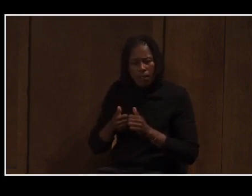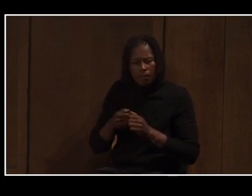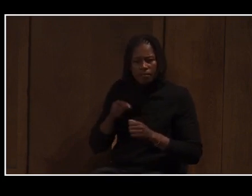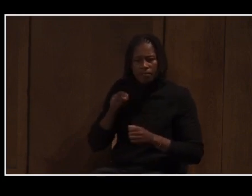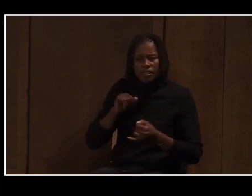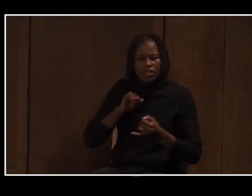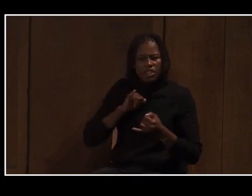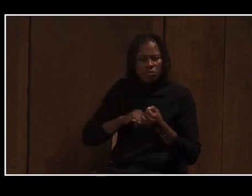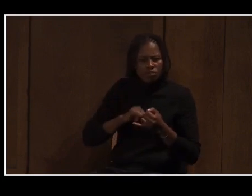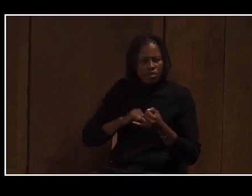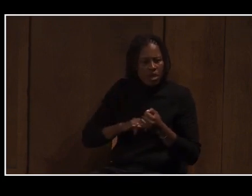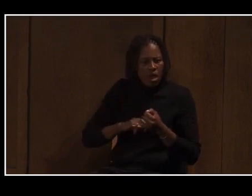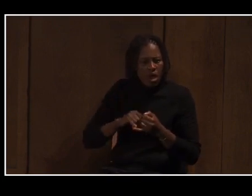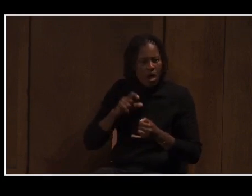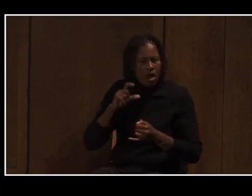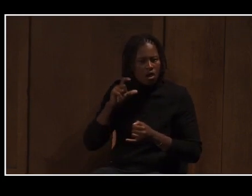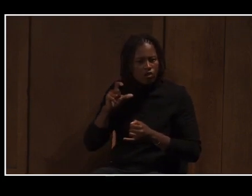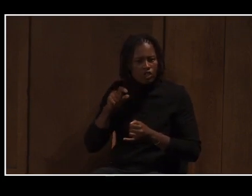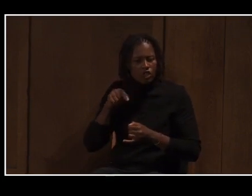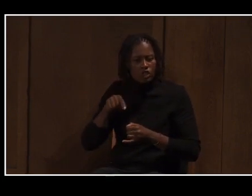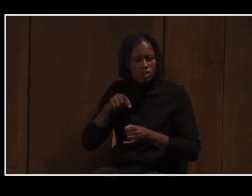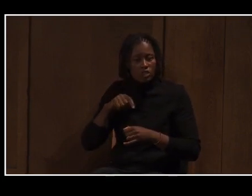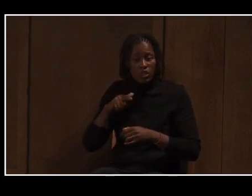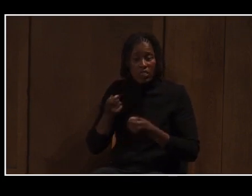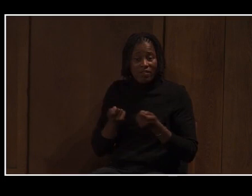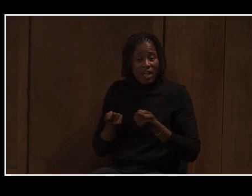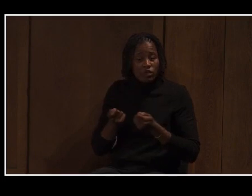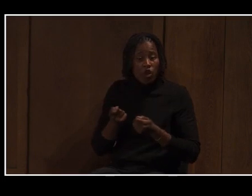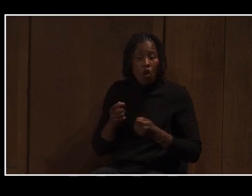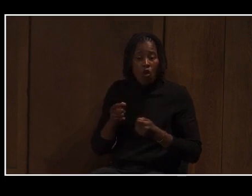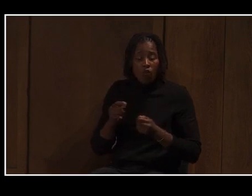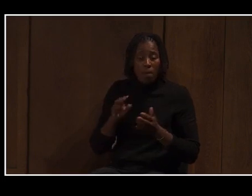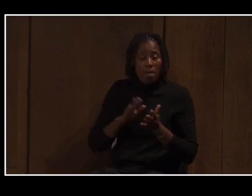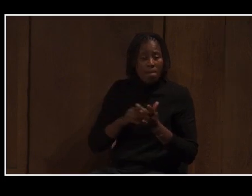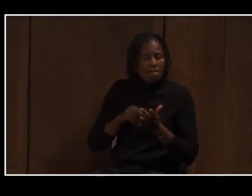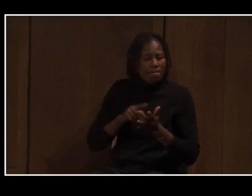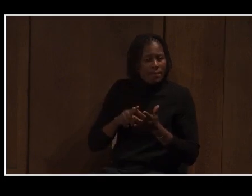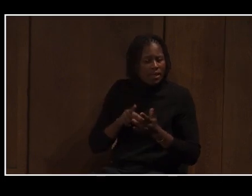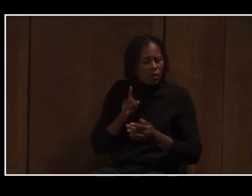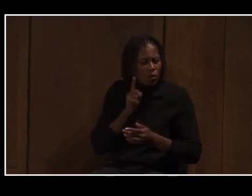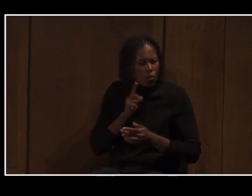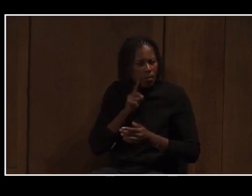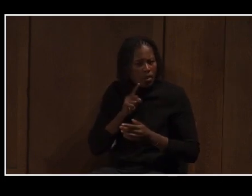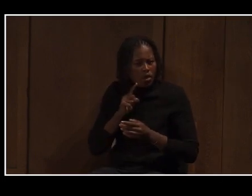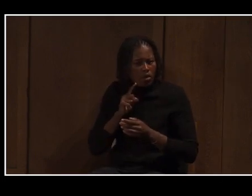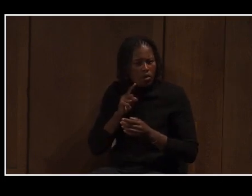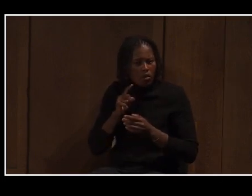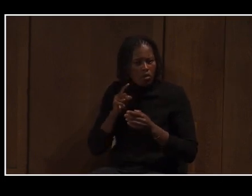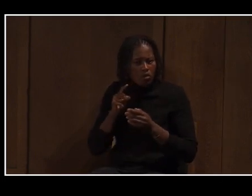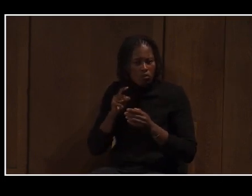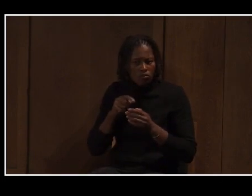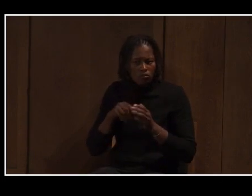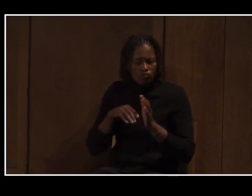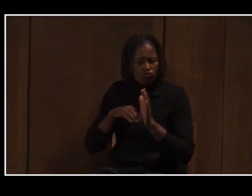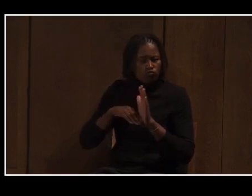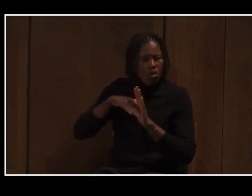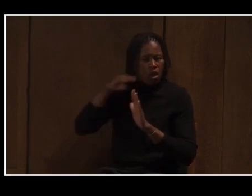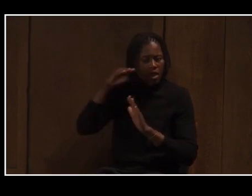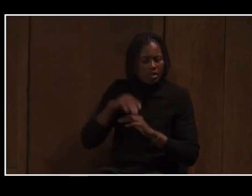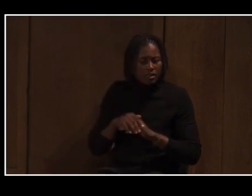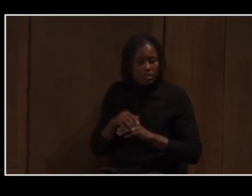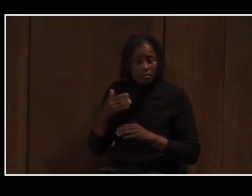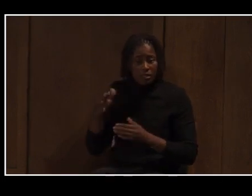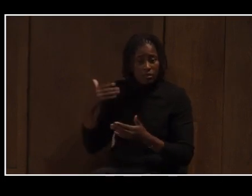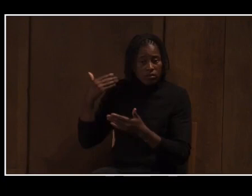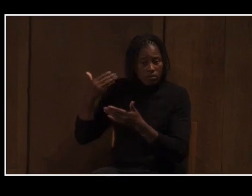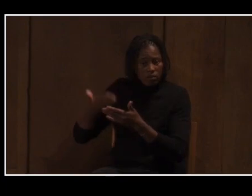and coordinator of Million Women Rise, led by Black Women for All Women, that's been going for over 16 years. She was and is